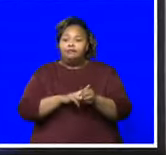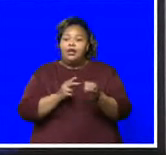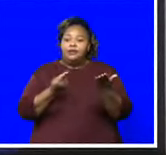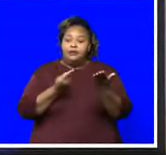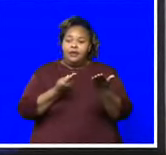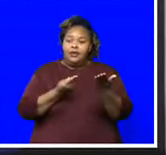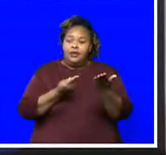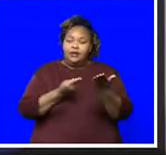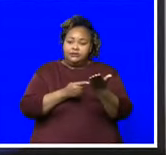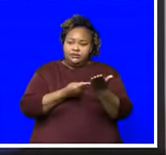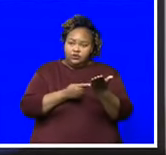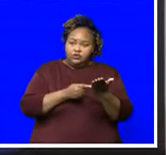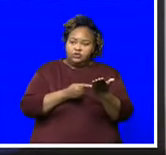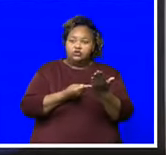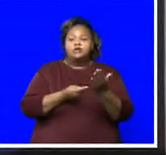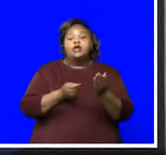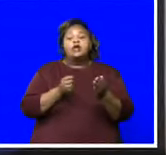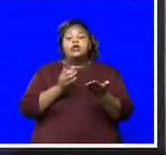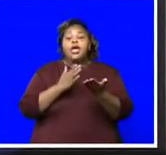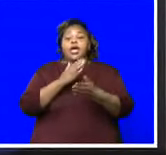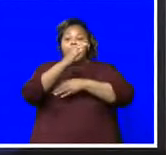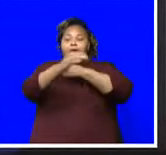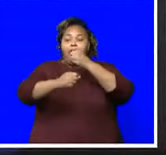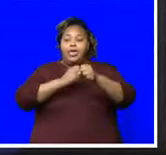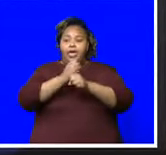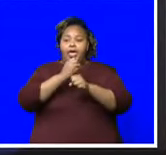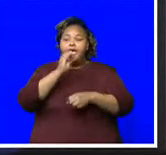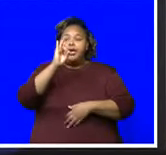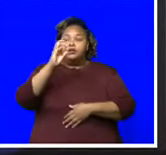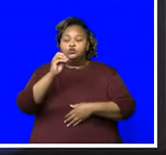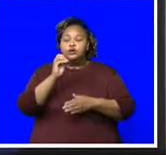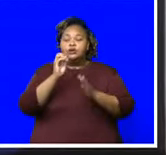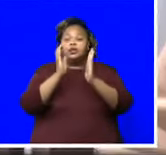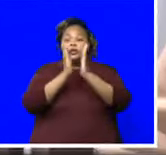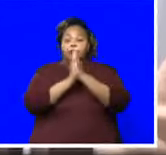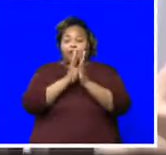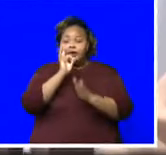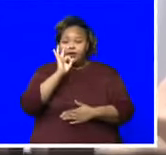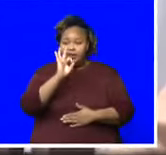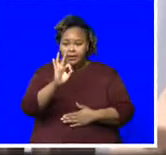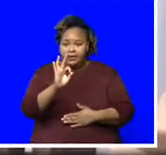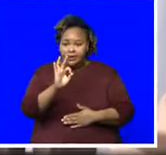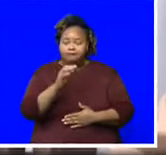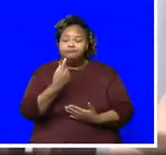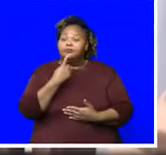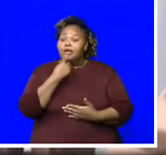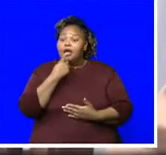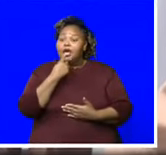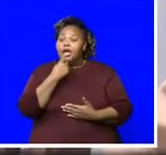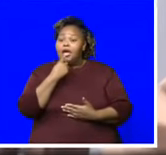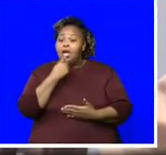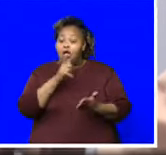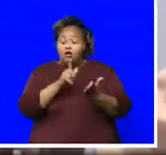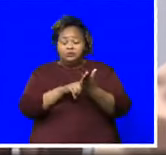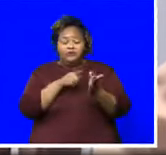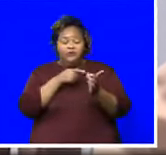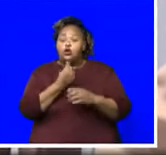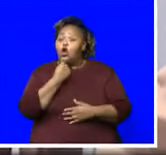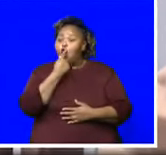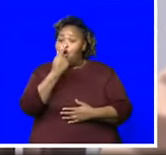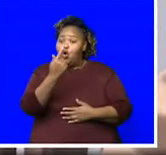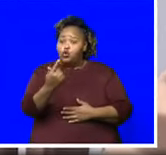yakhe 2013 ithi lokunye lekufuna ukuthi sikwende singule libandla la yesicom